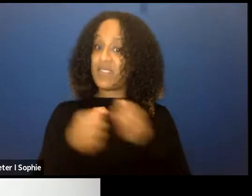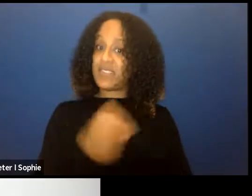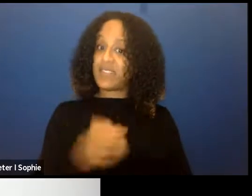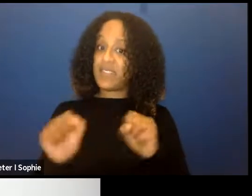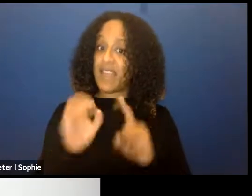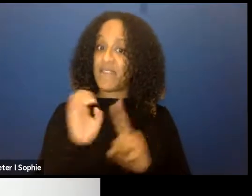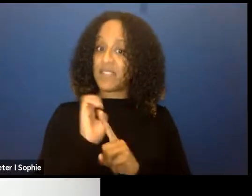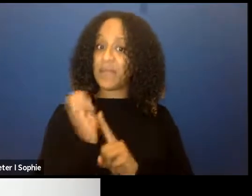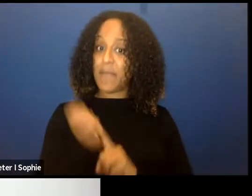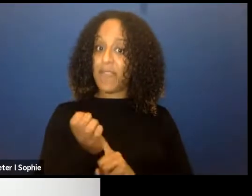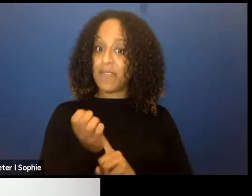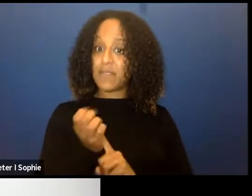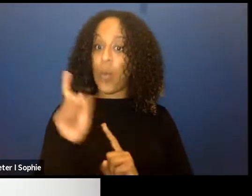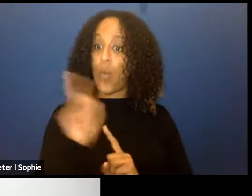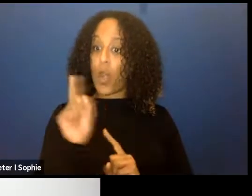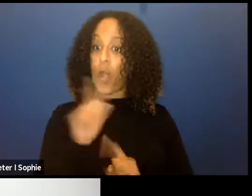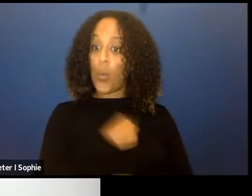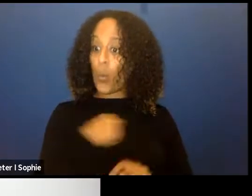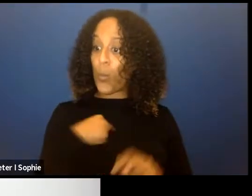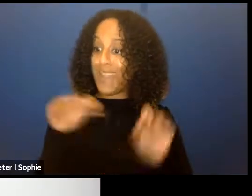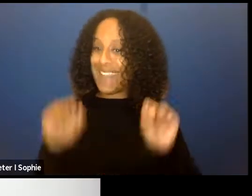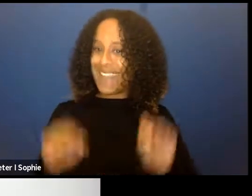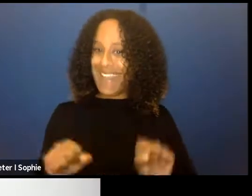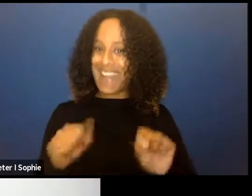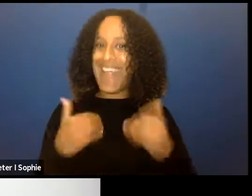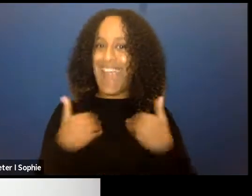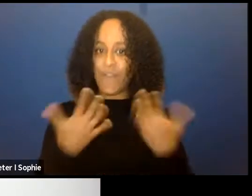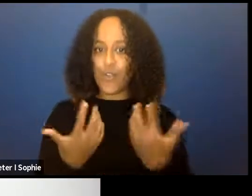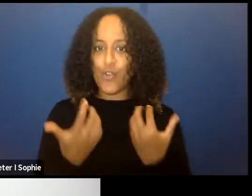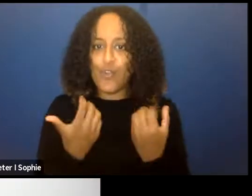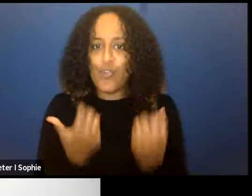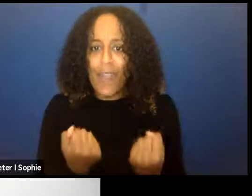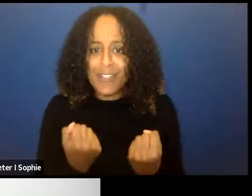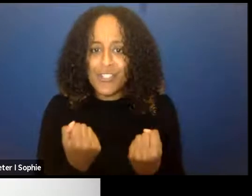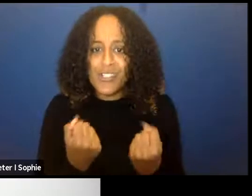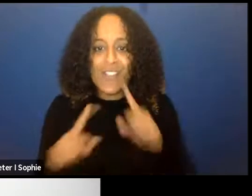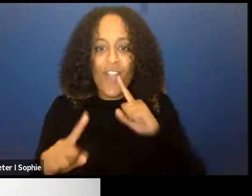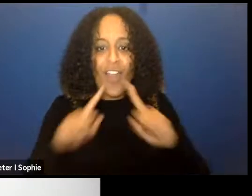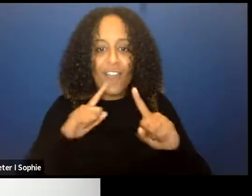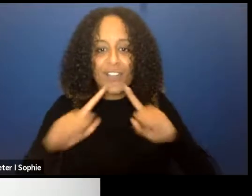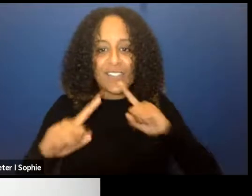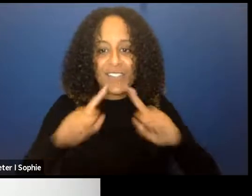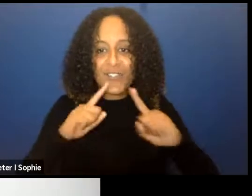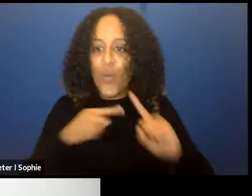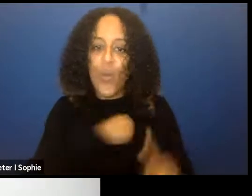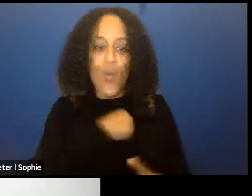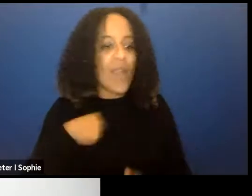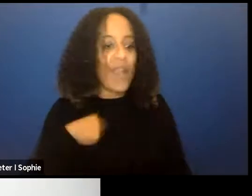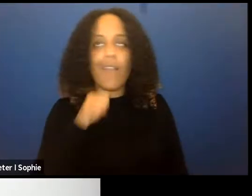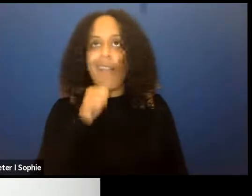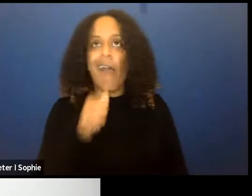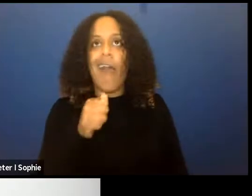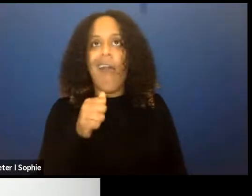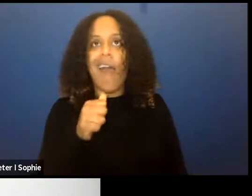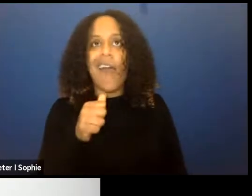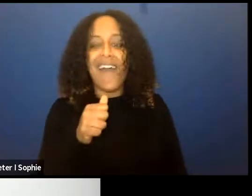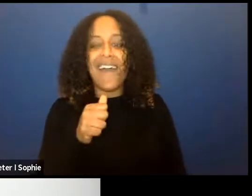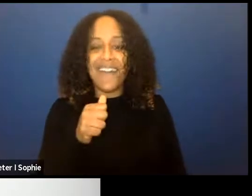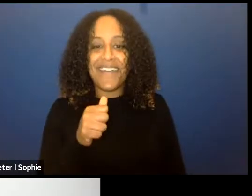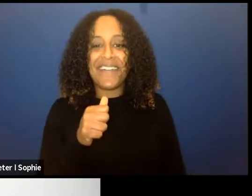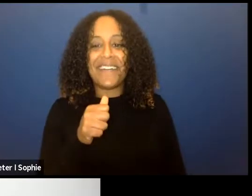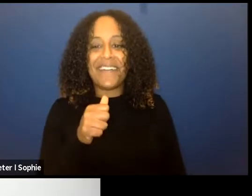space where we can have courageous conversations. We're not going to I